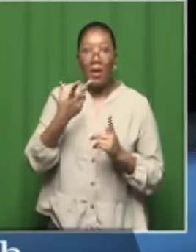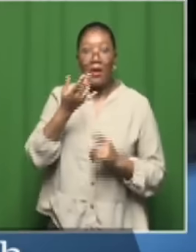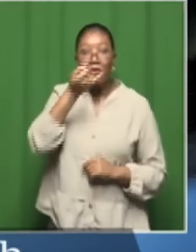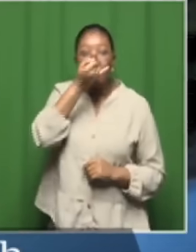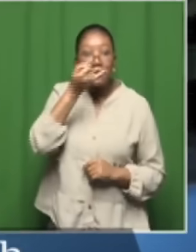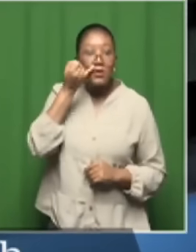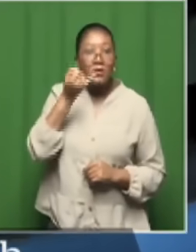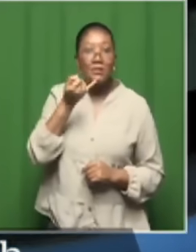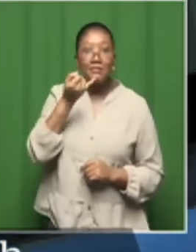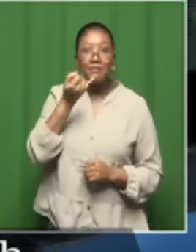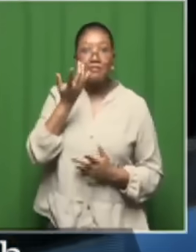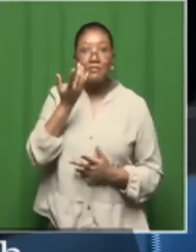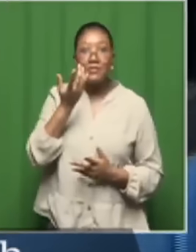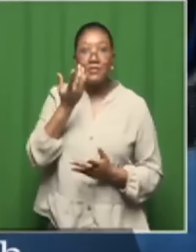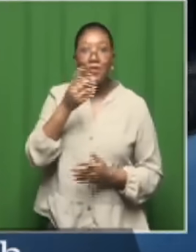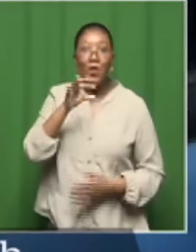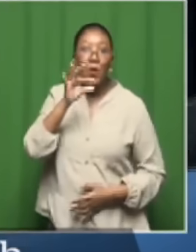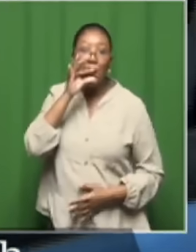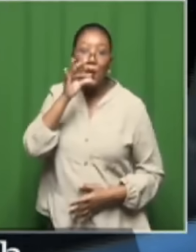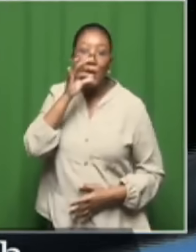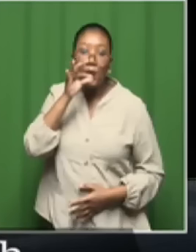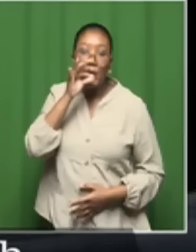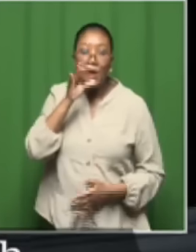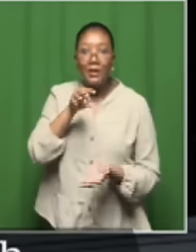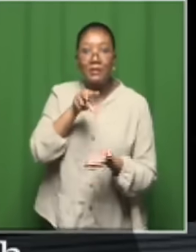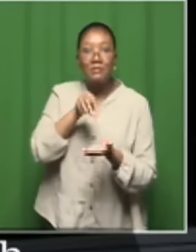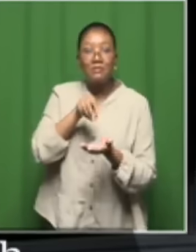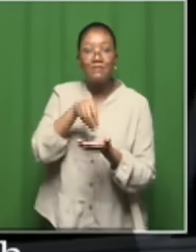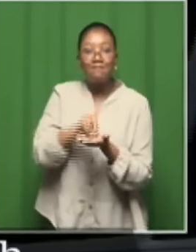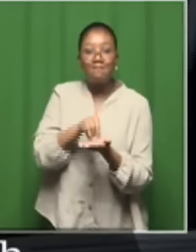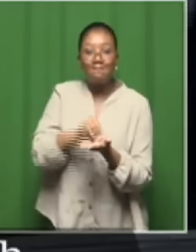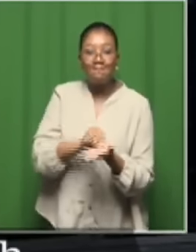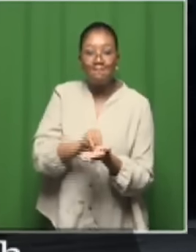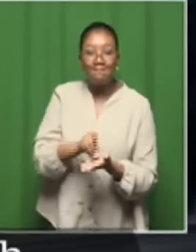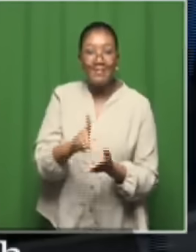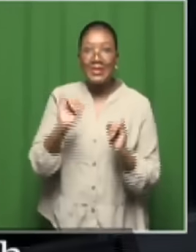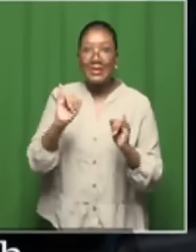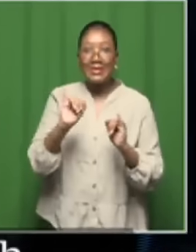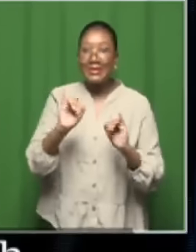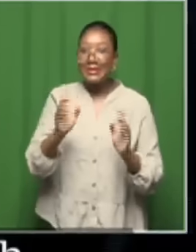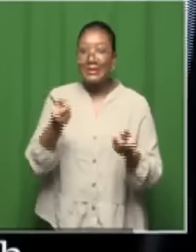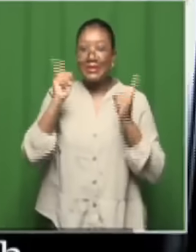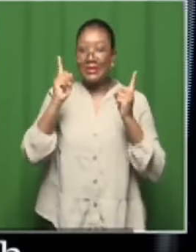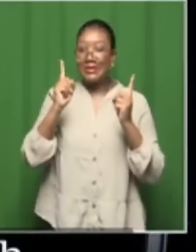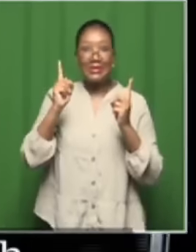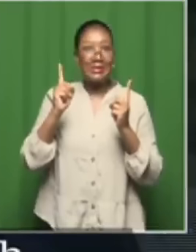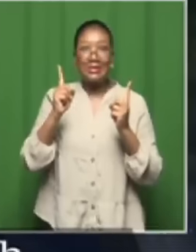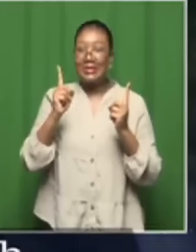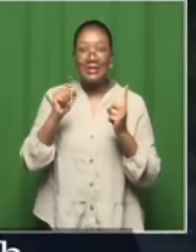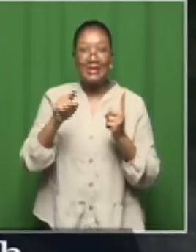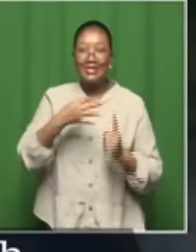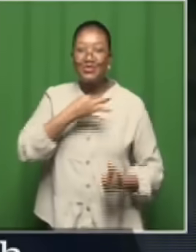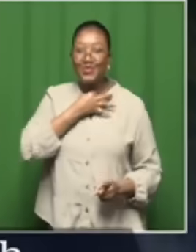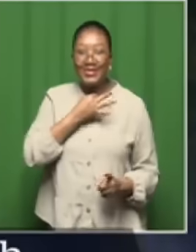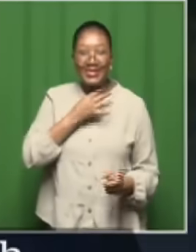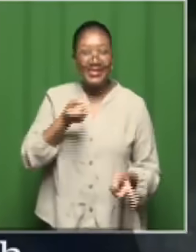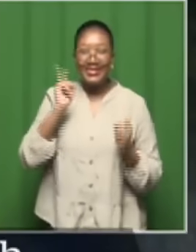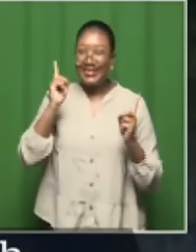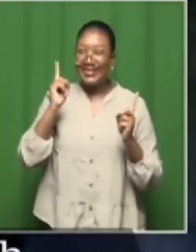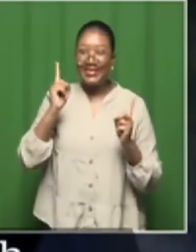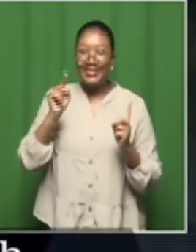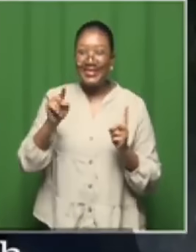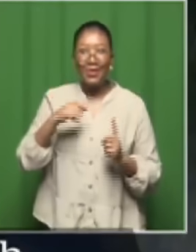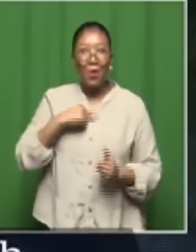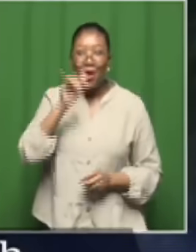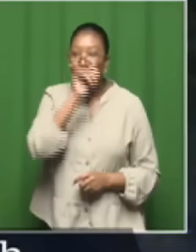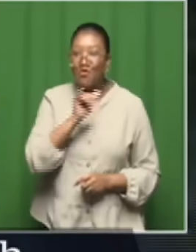just caught right now. So this is dangerous. I mean, you cannot be doing this. And so when we talk about the reckless crime that goes